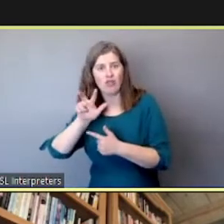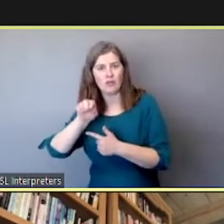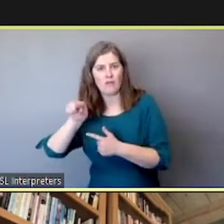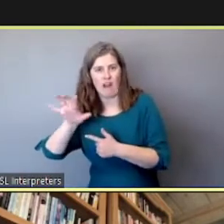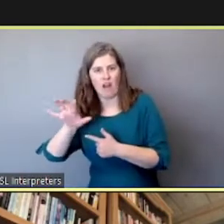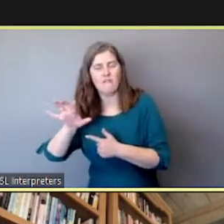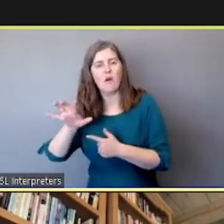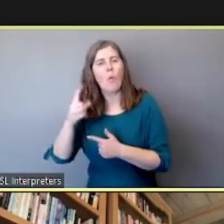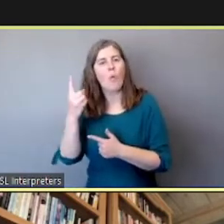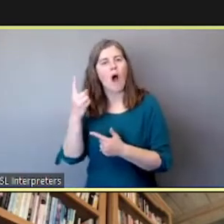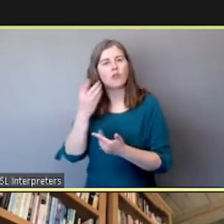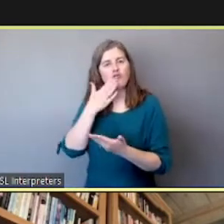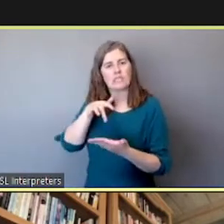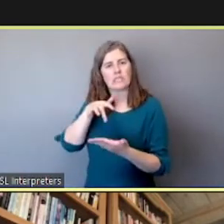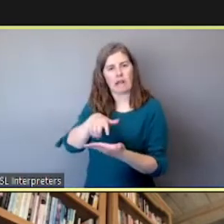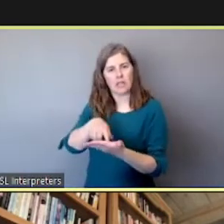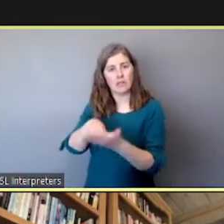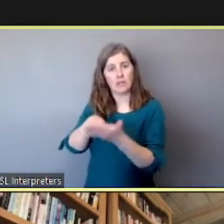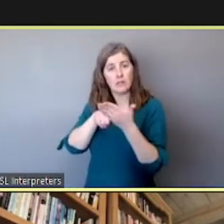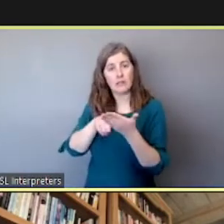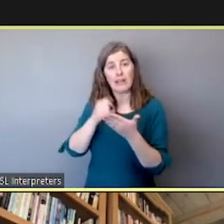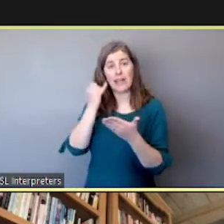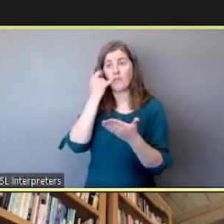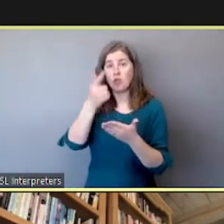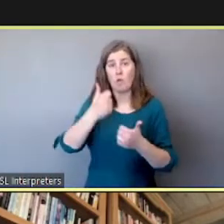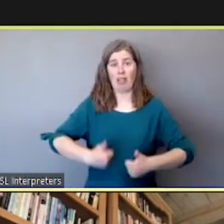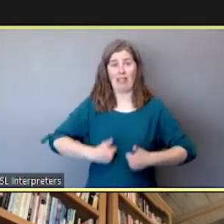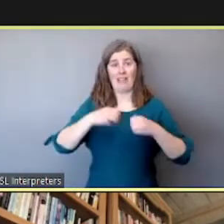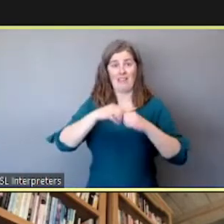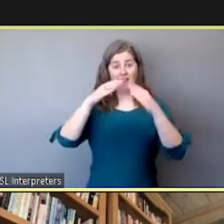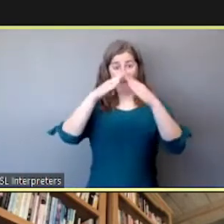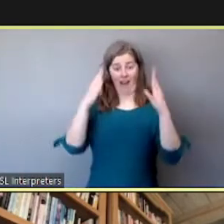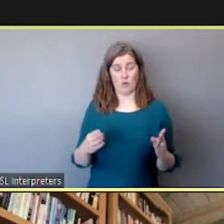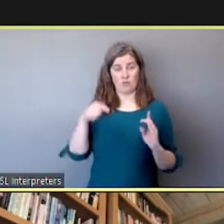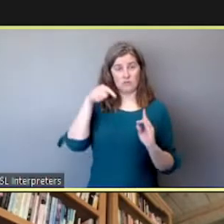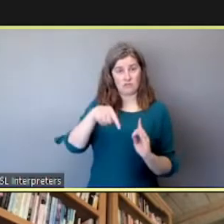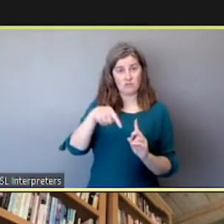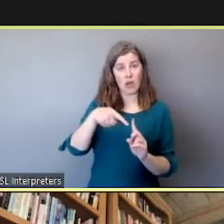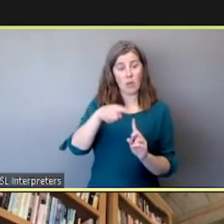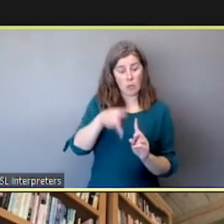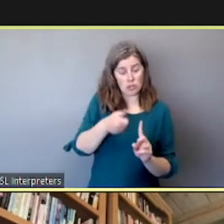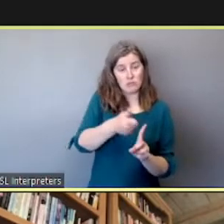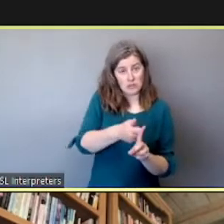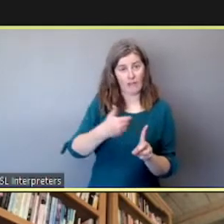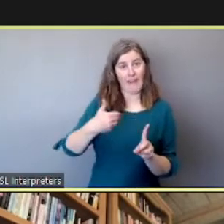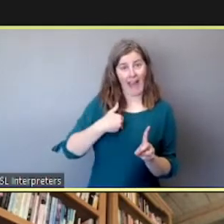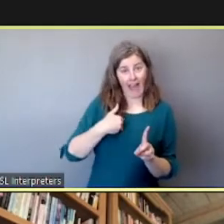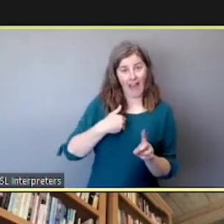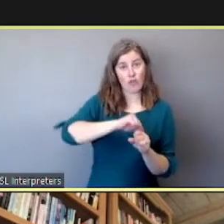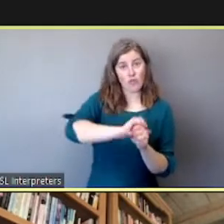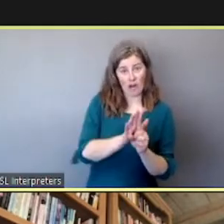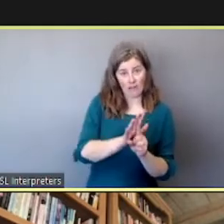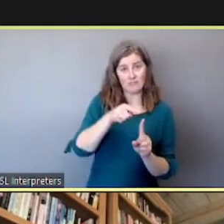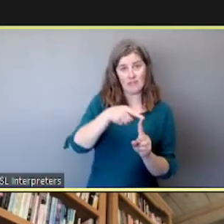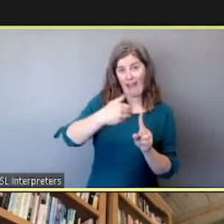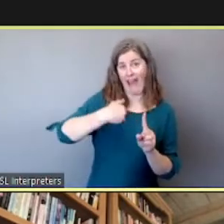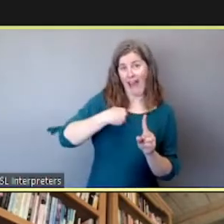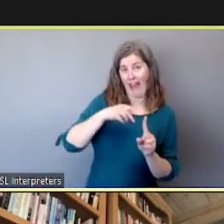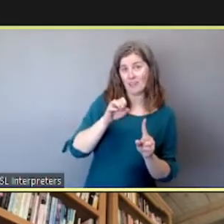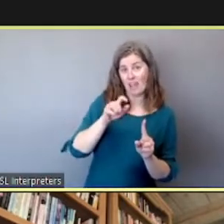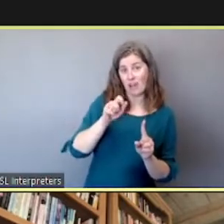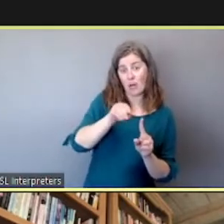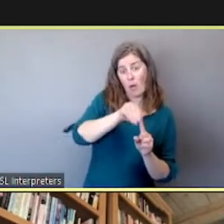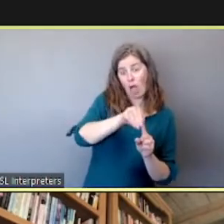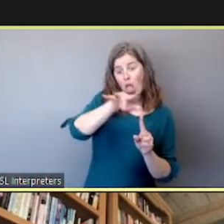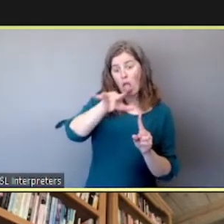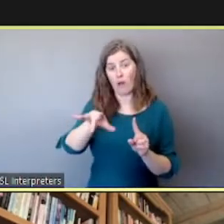paper that shows that if you live in a household with someone with coronavirus, you have more than a 50%